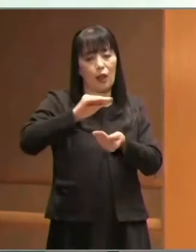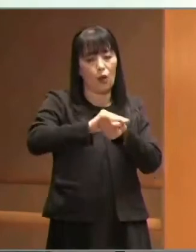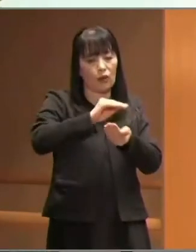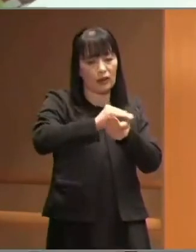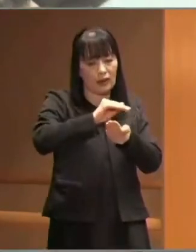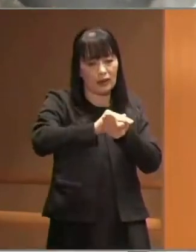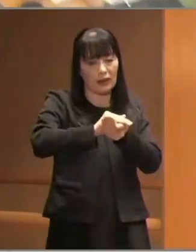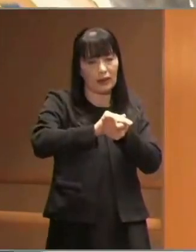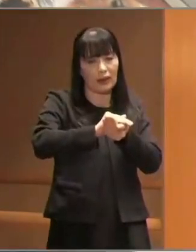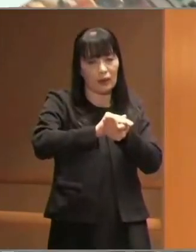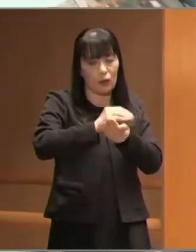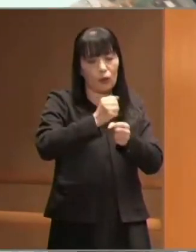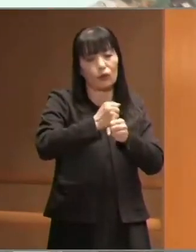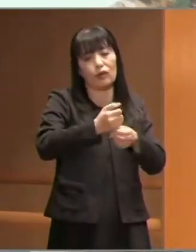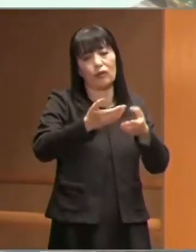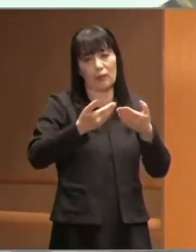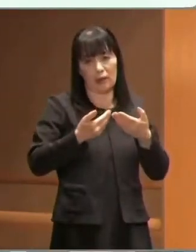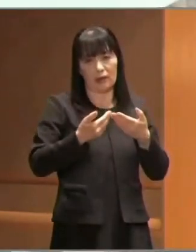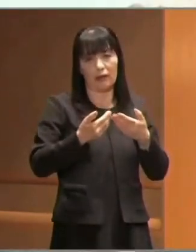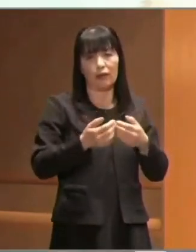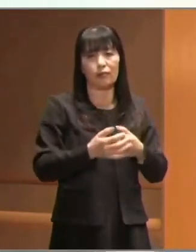put on rice.